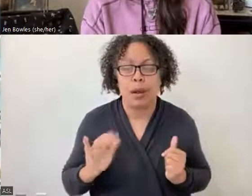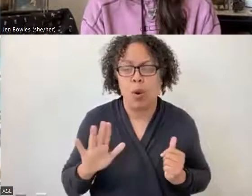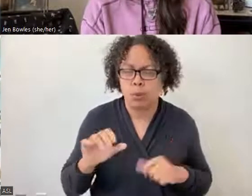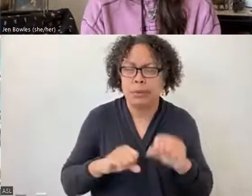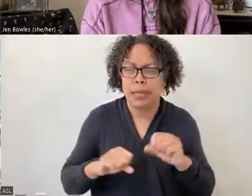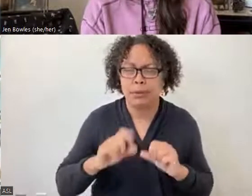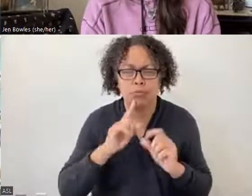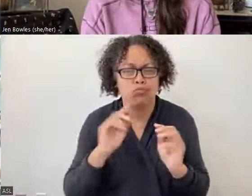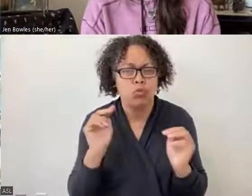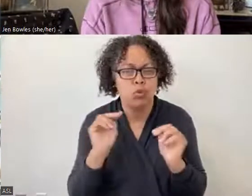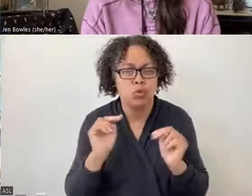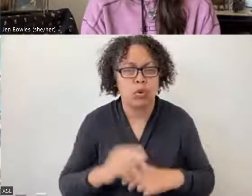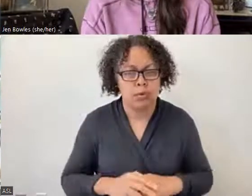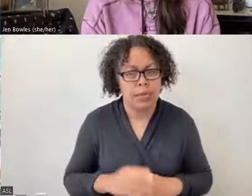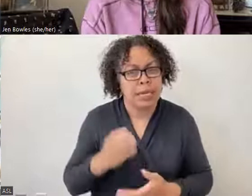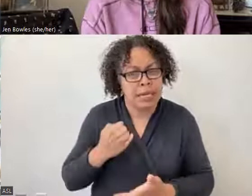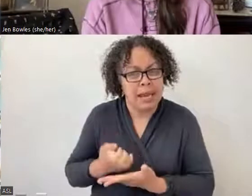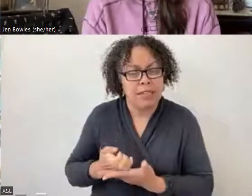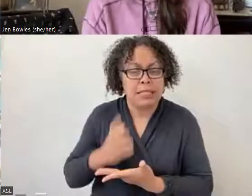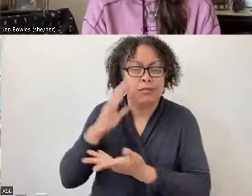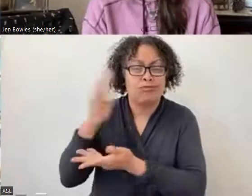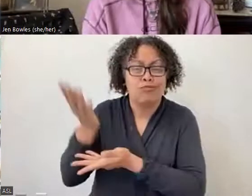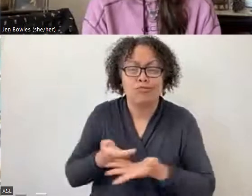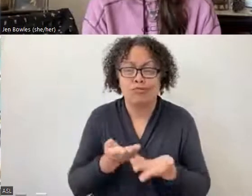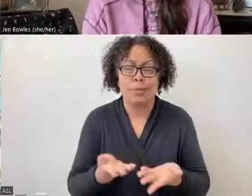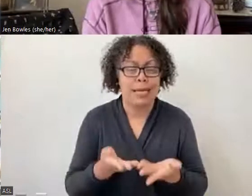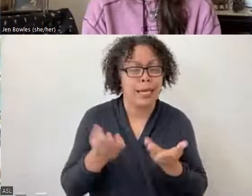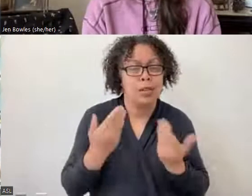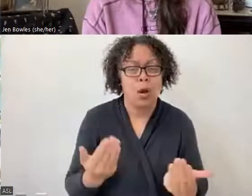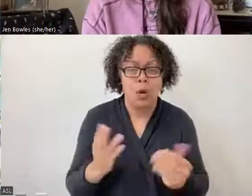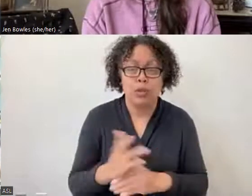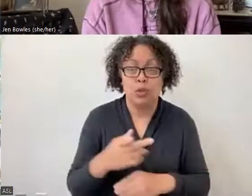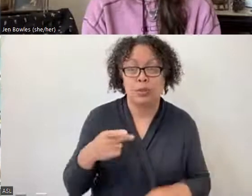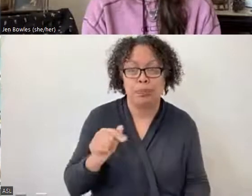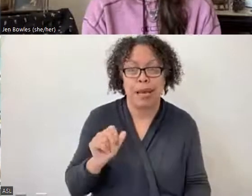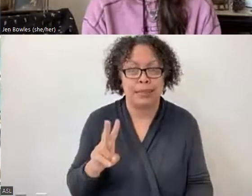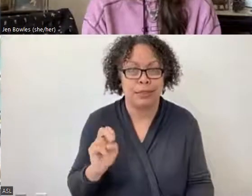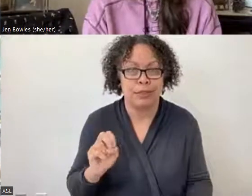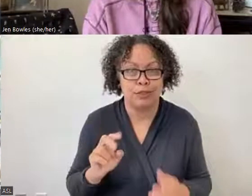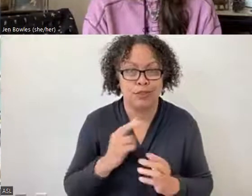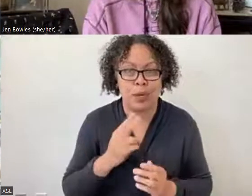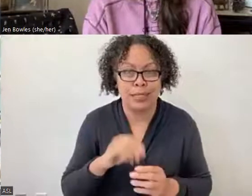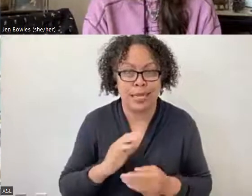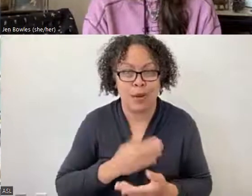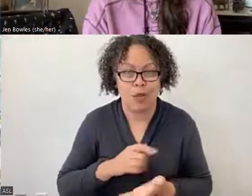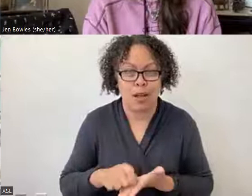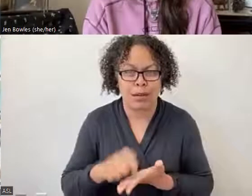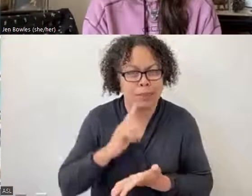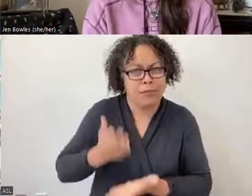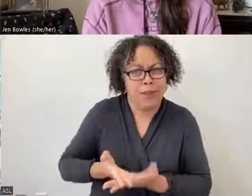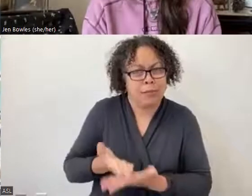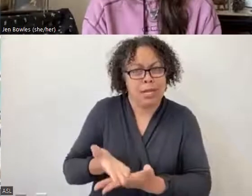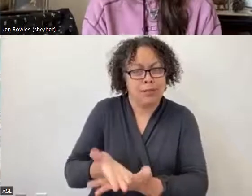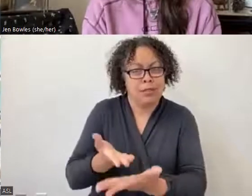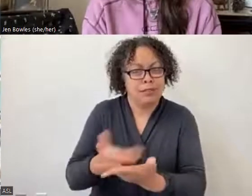objective, evidence descends from the sky, and we can use the passive voice in everything that we're writing because facts just exist. But when